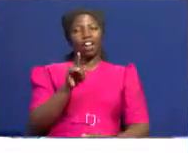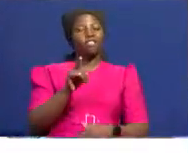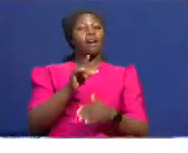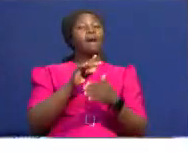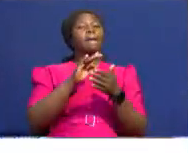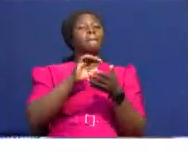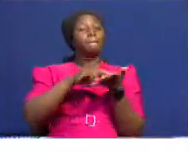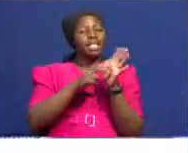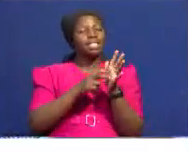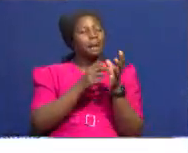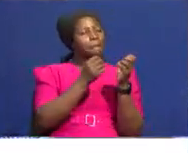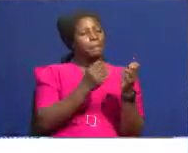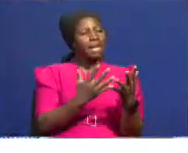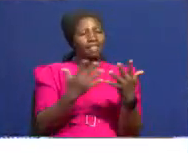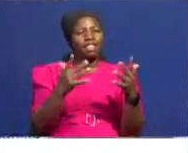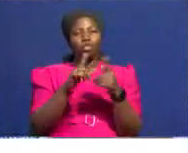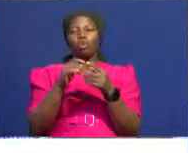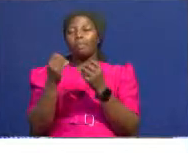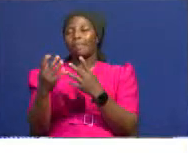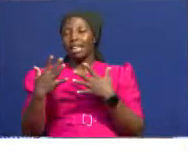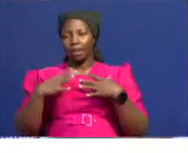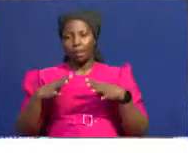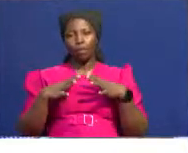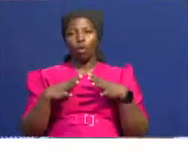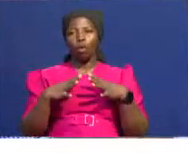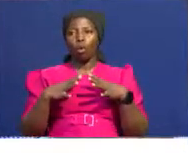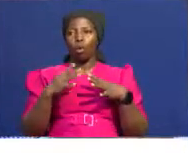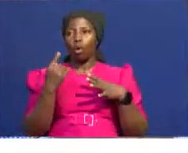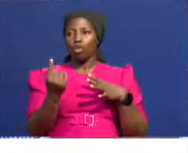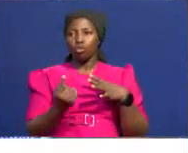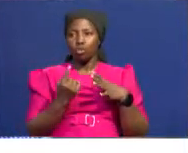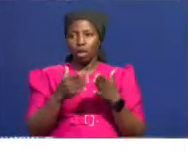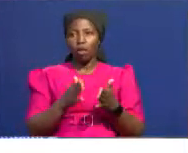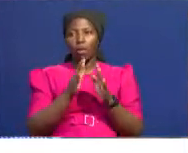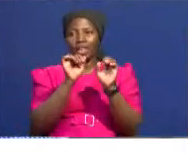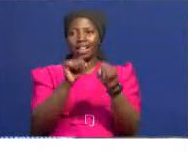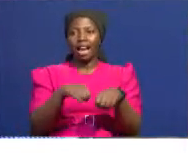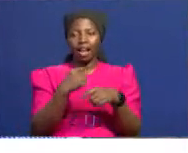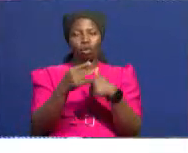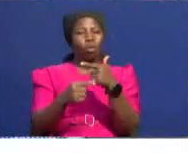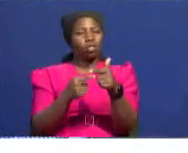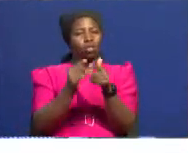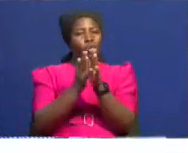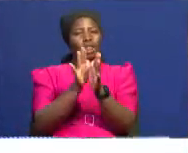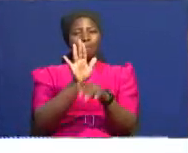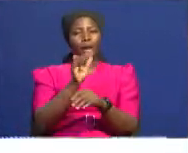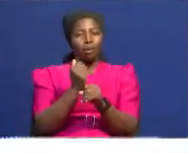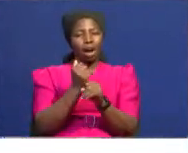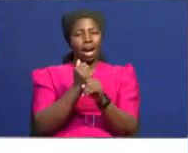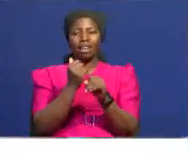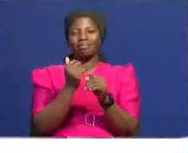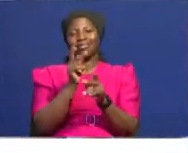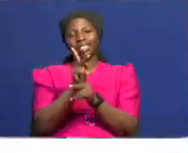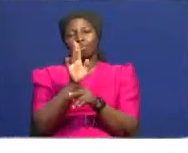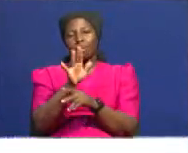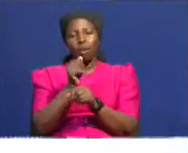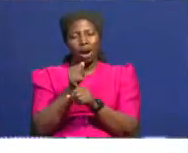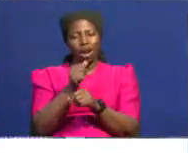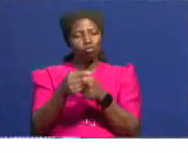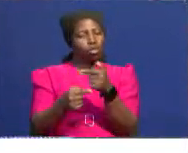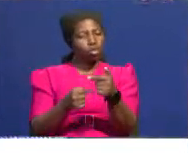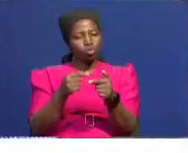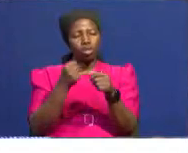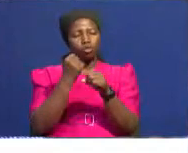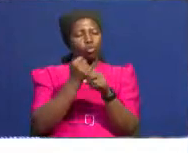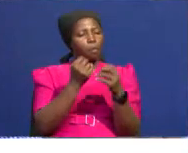people. The only way we keep his legacy alive is to do the many